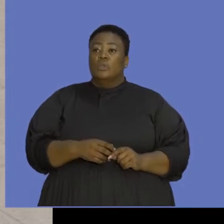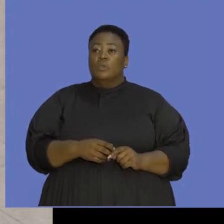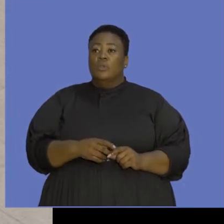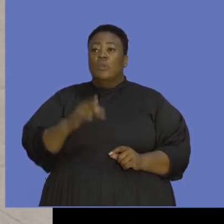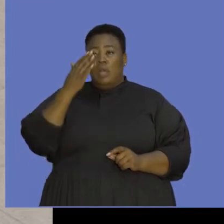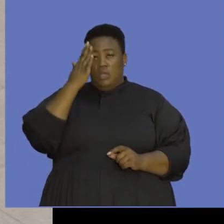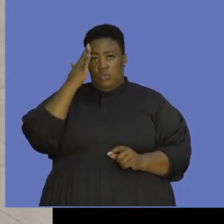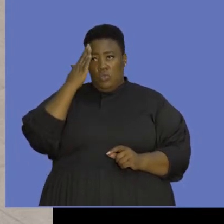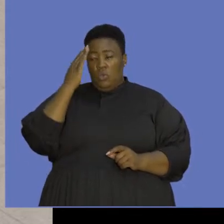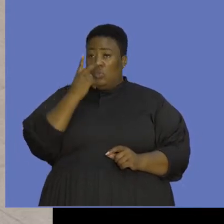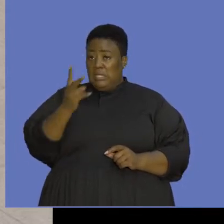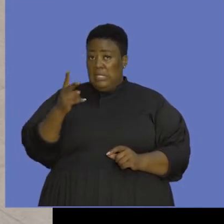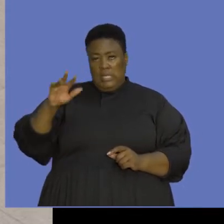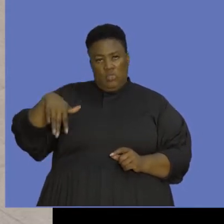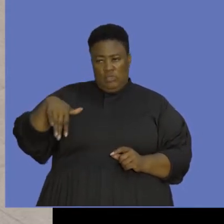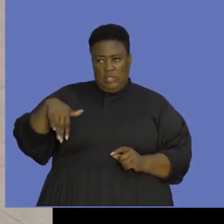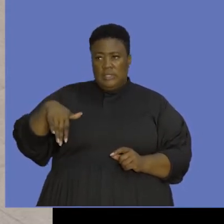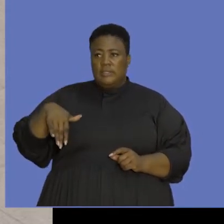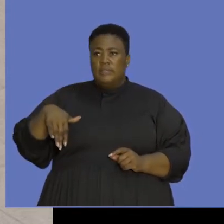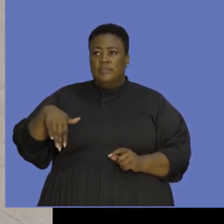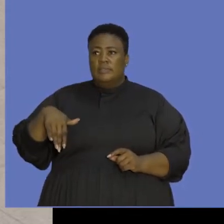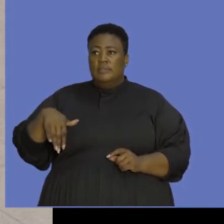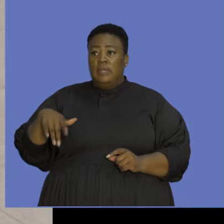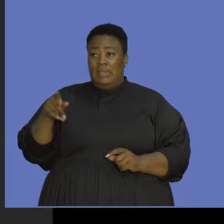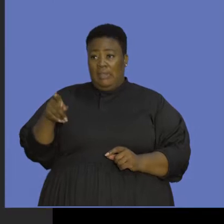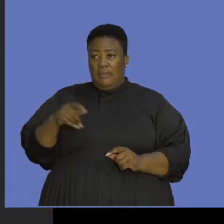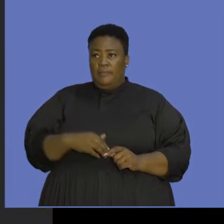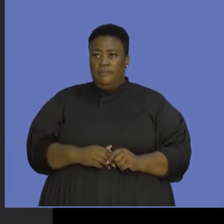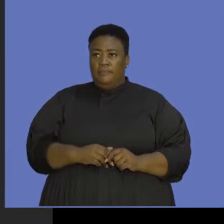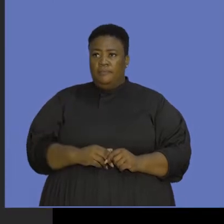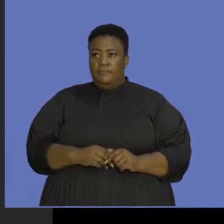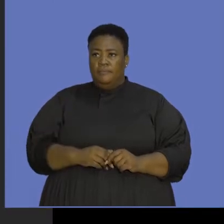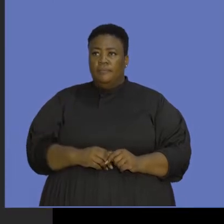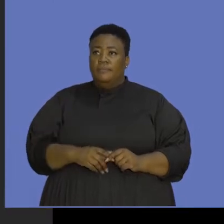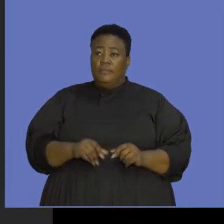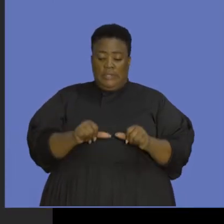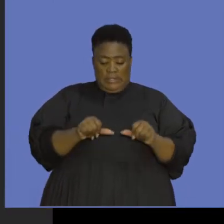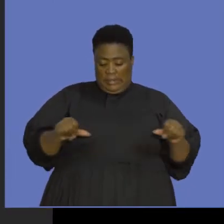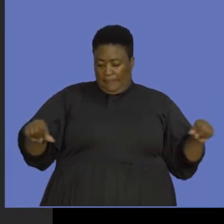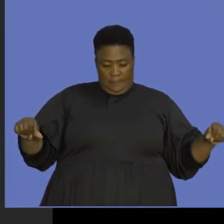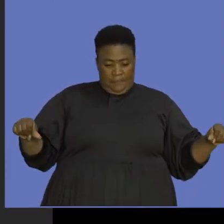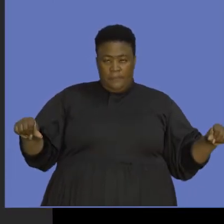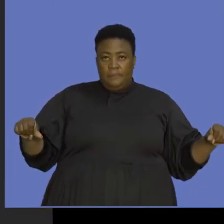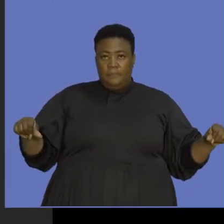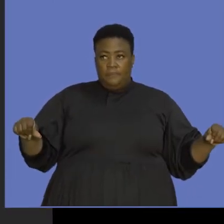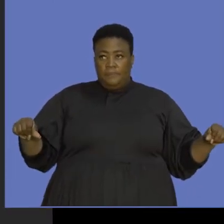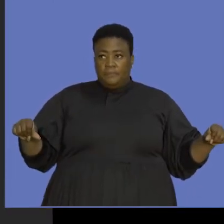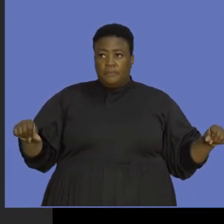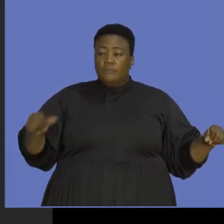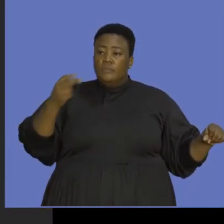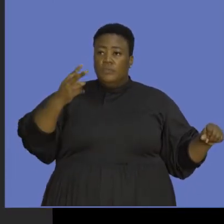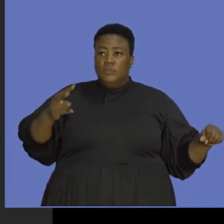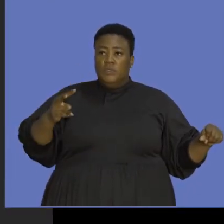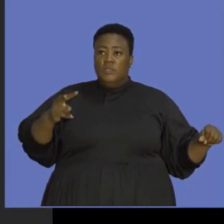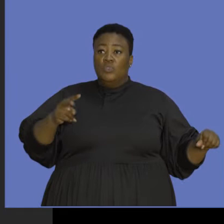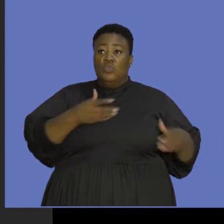know you can't see it yet. Don't worry, because here it is. So there's my tape, okay? And if you look at the